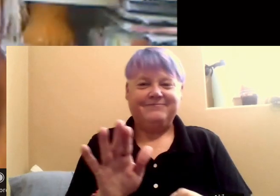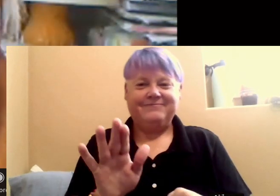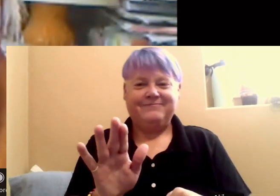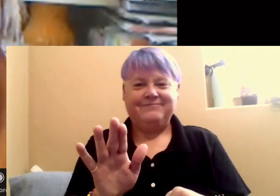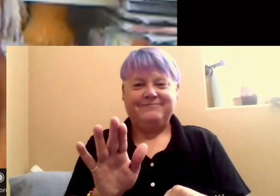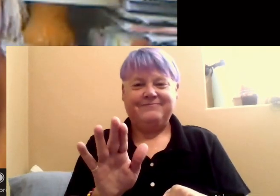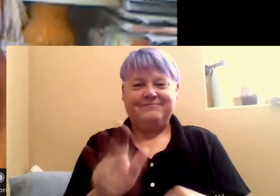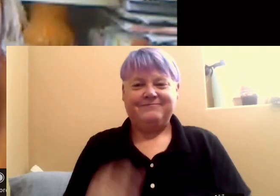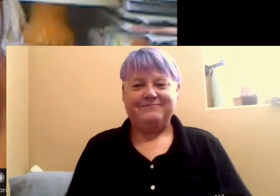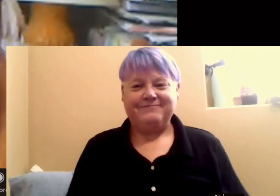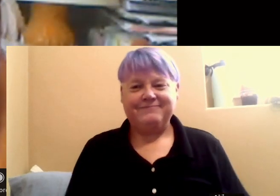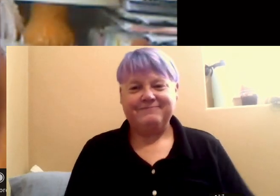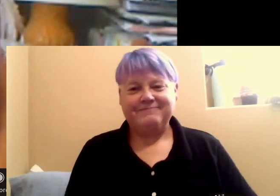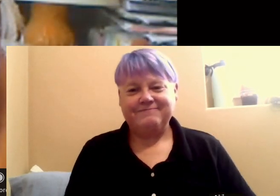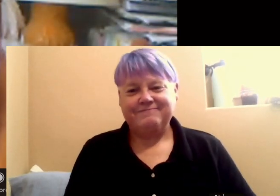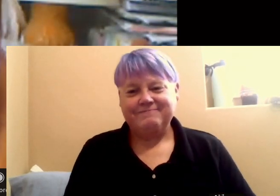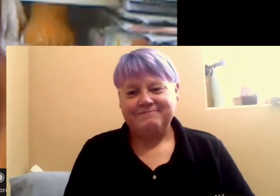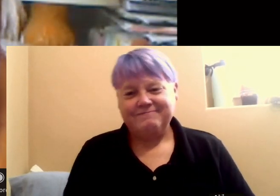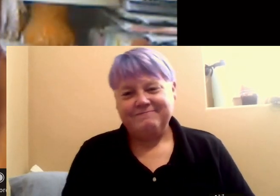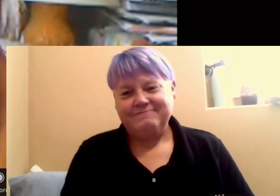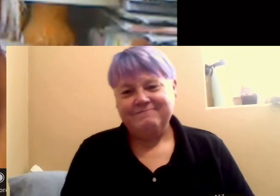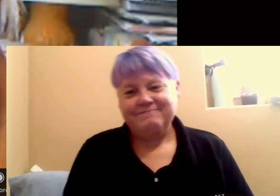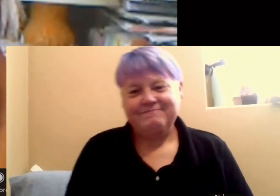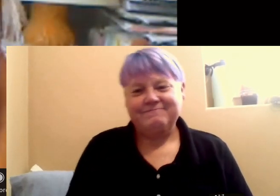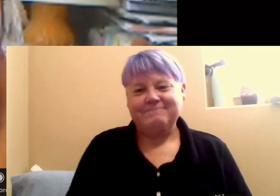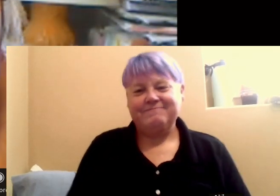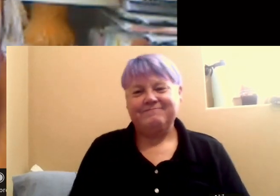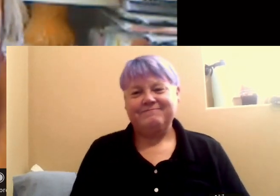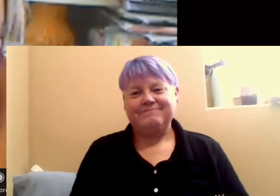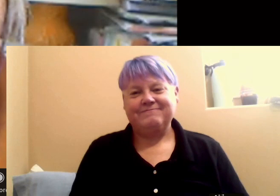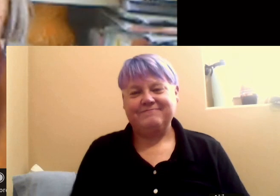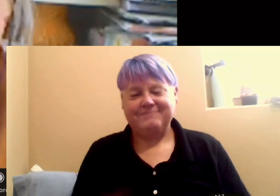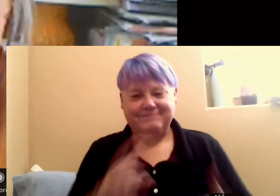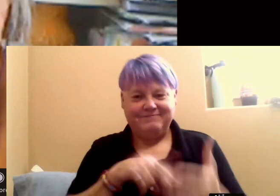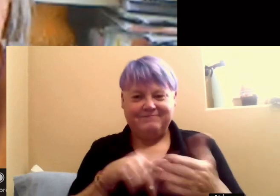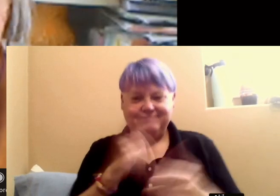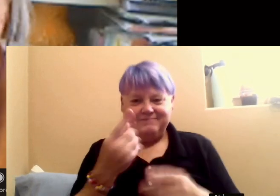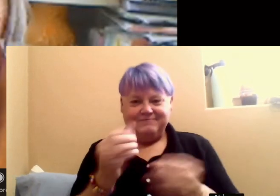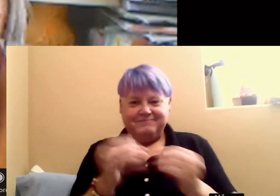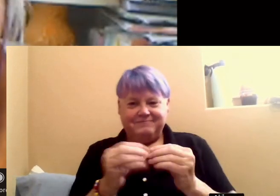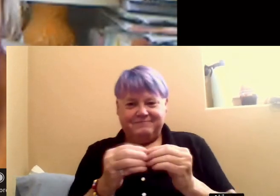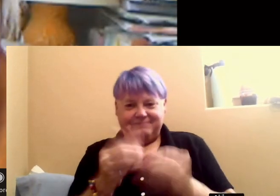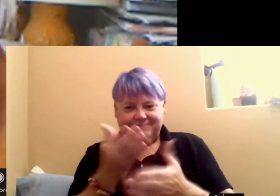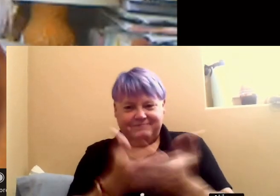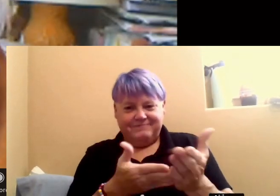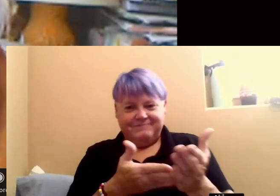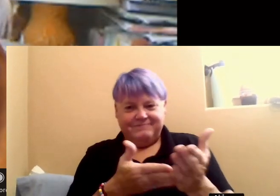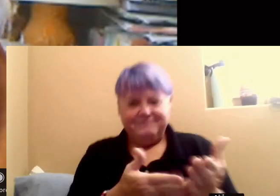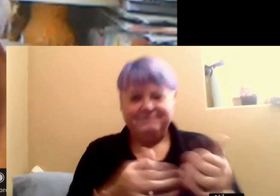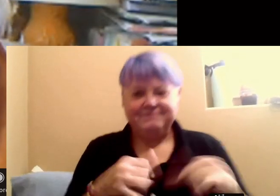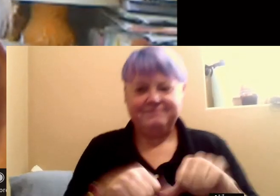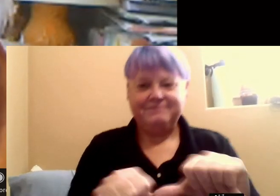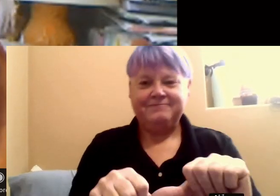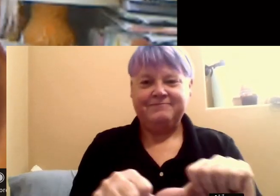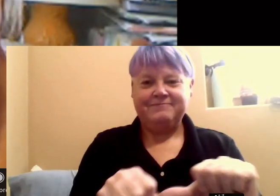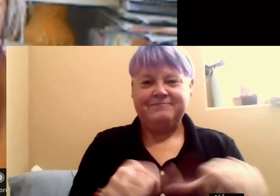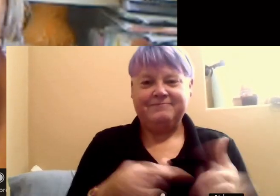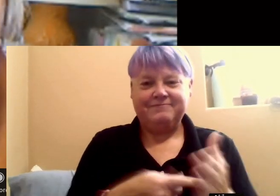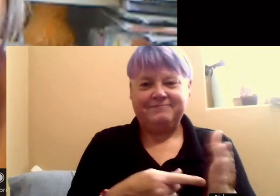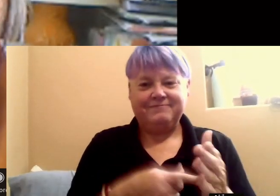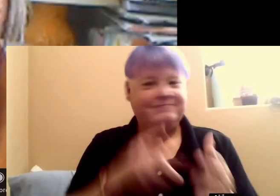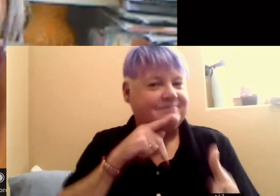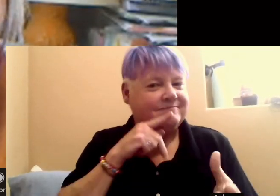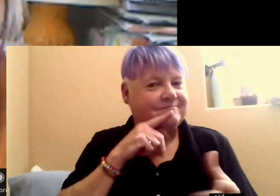I just want to read one more little section. During this section, Priscilla